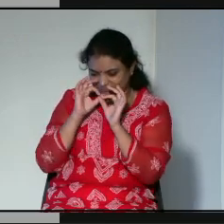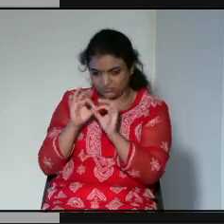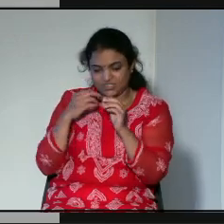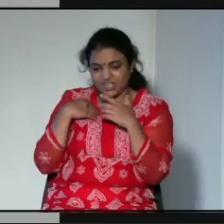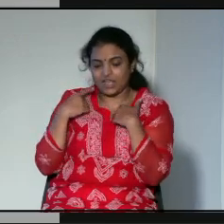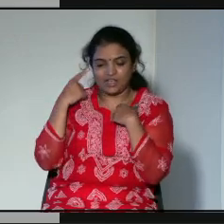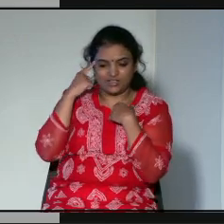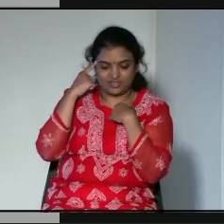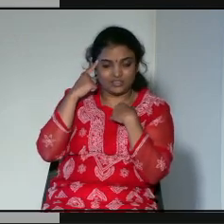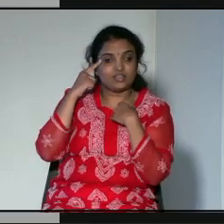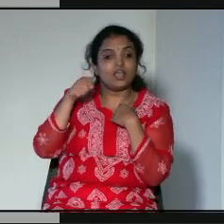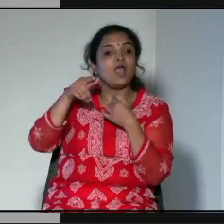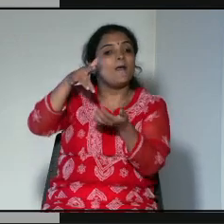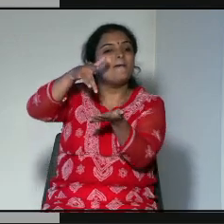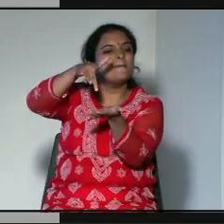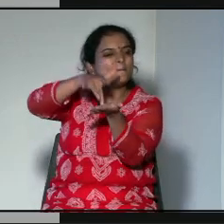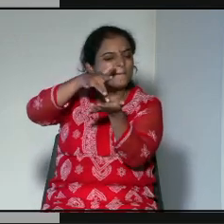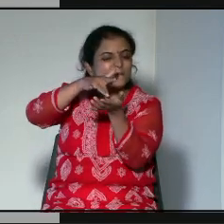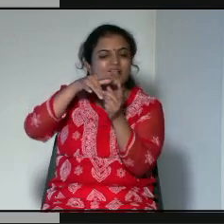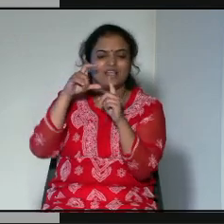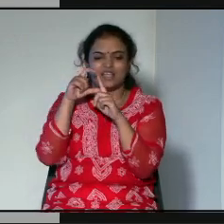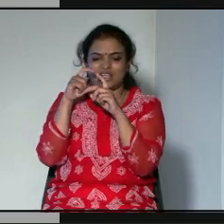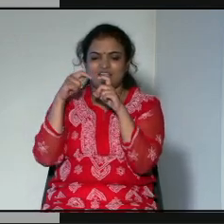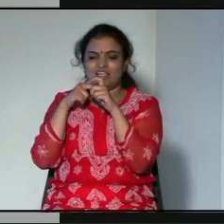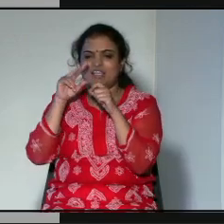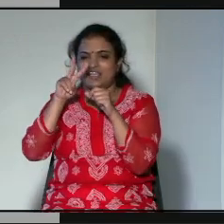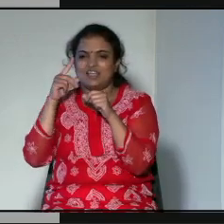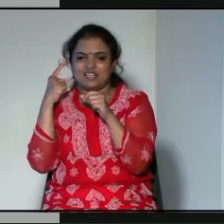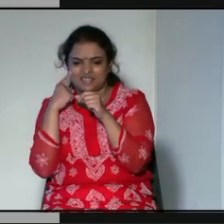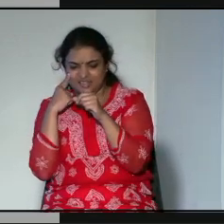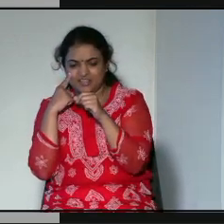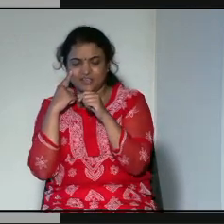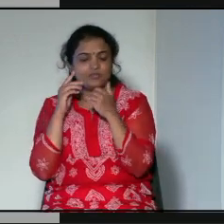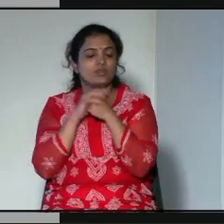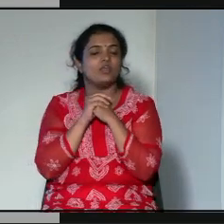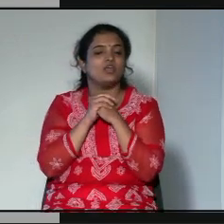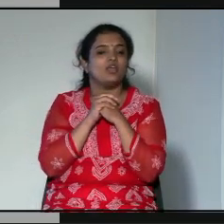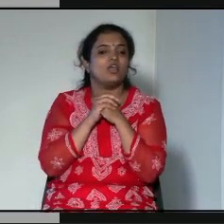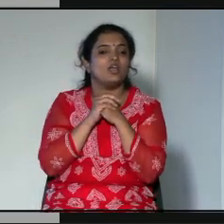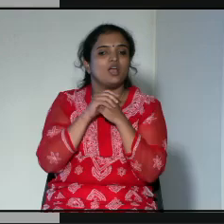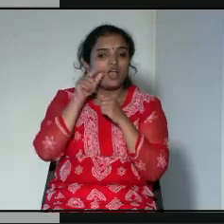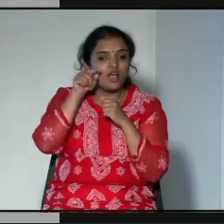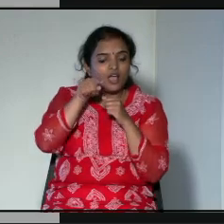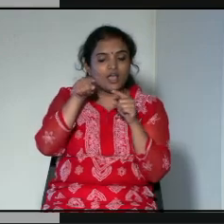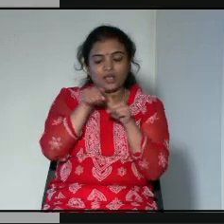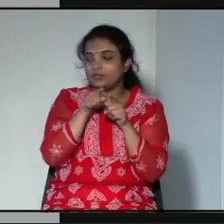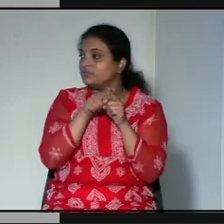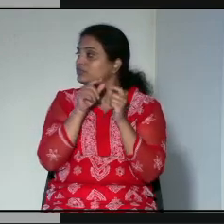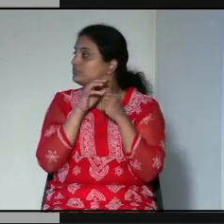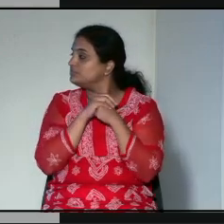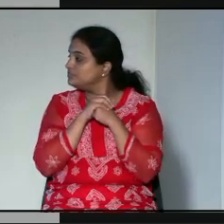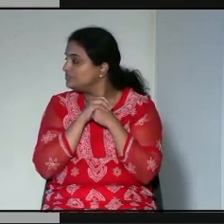place called Deripur, now called Doriapur, near Gushkara and Bardhaman, a center of